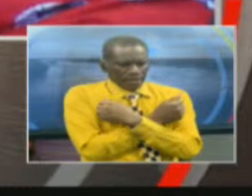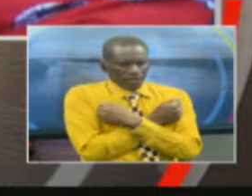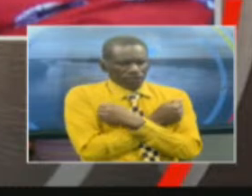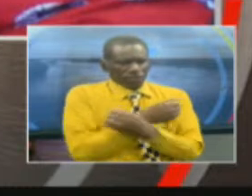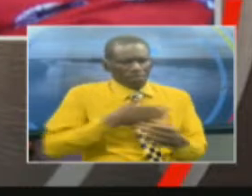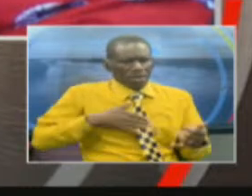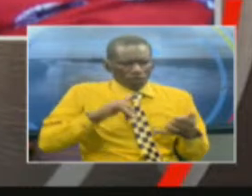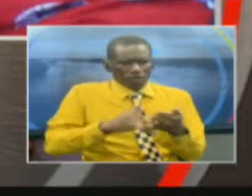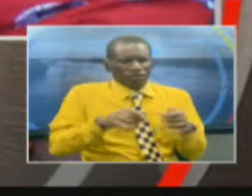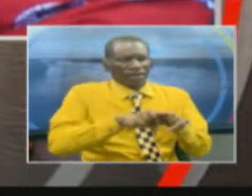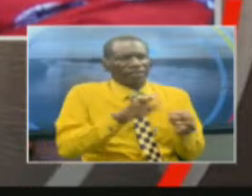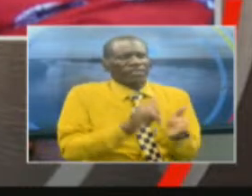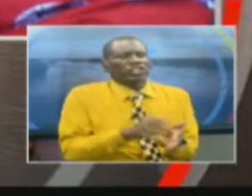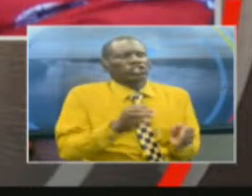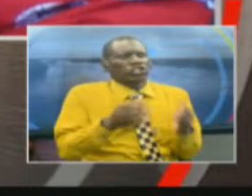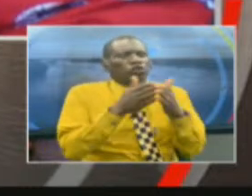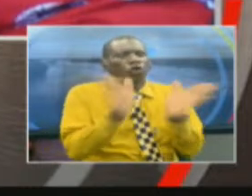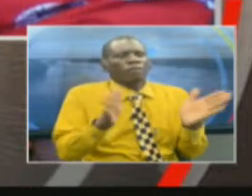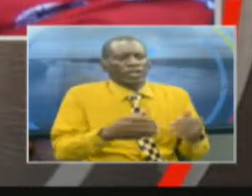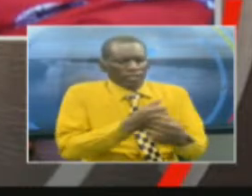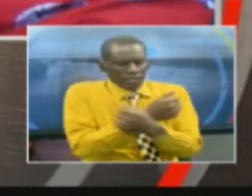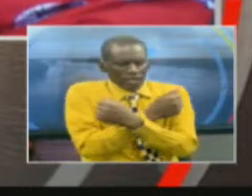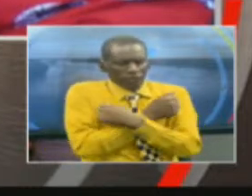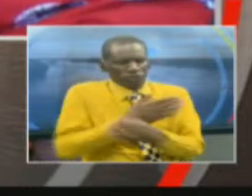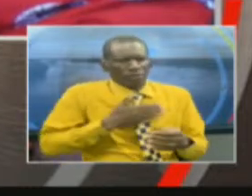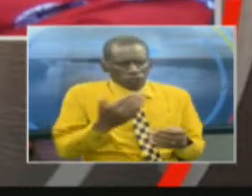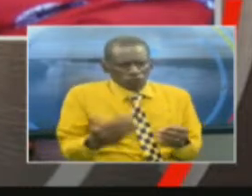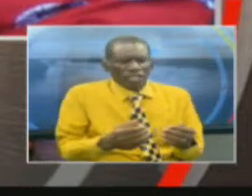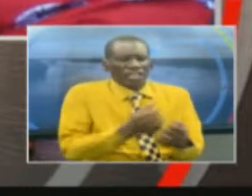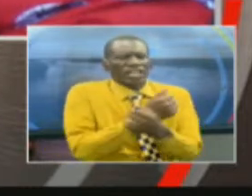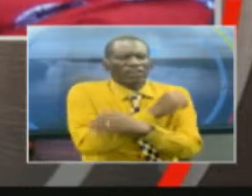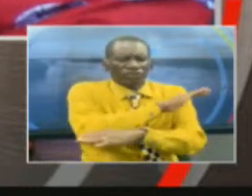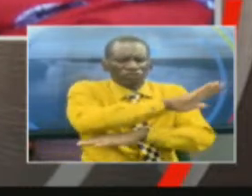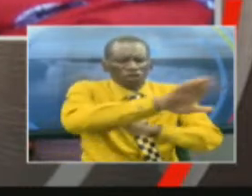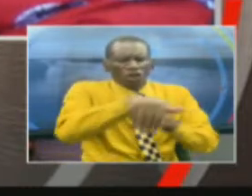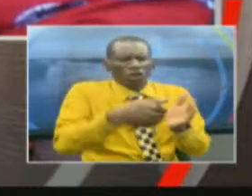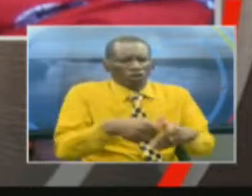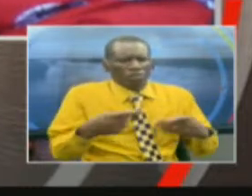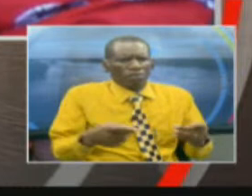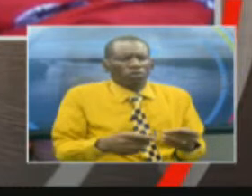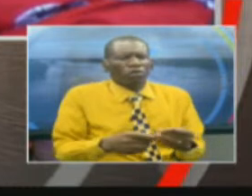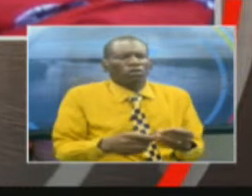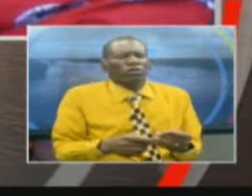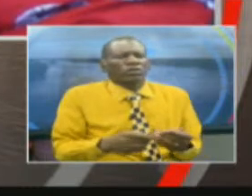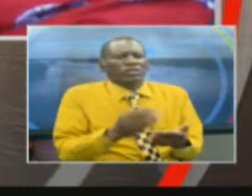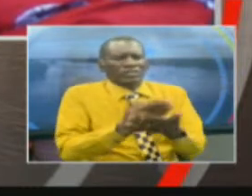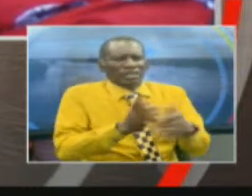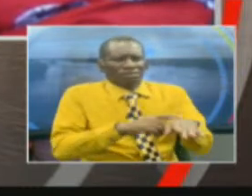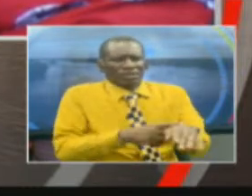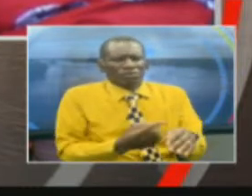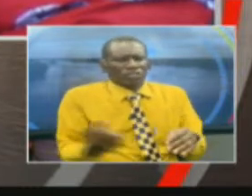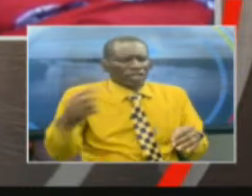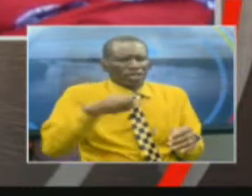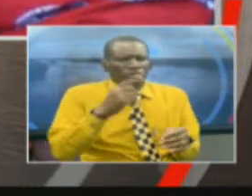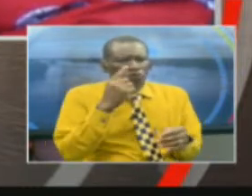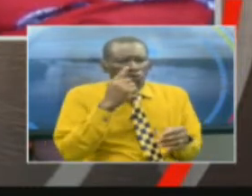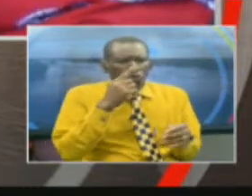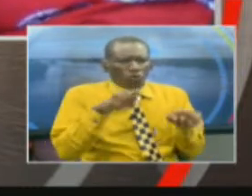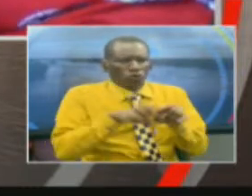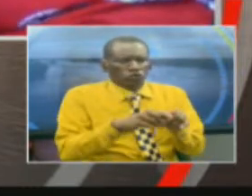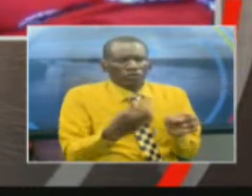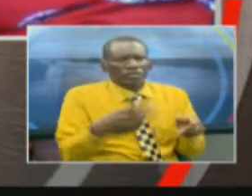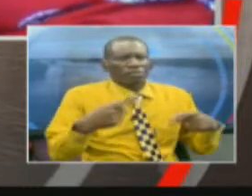because she's open, she loves my children, she loves everybody. And at times, if you come home also, you find people